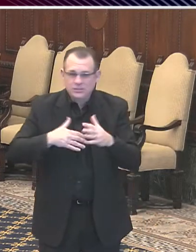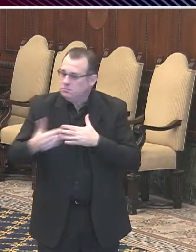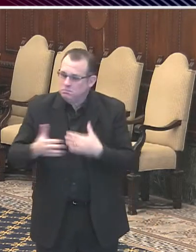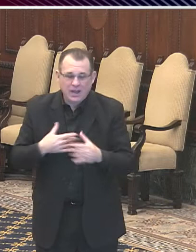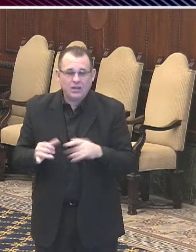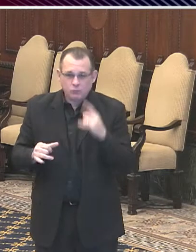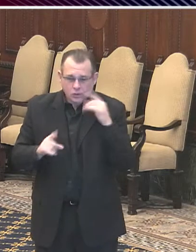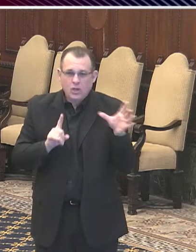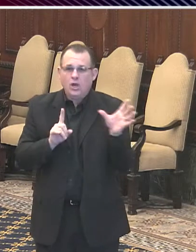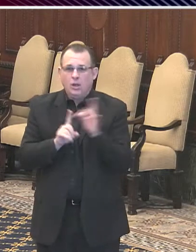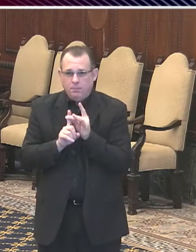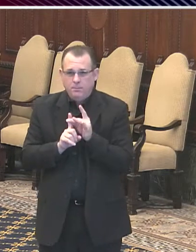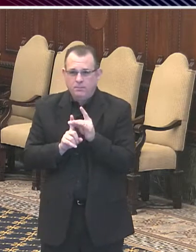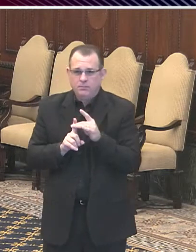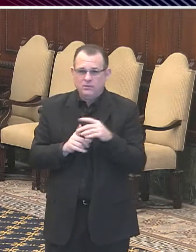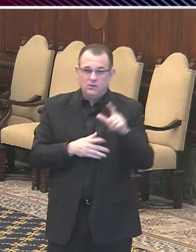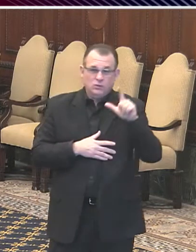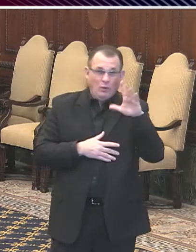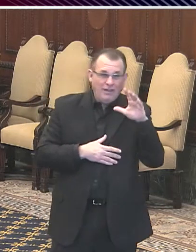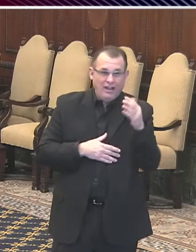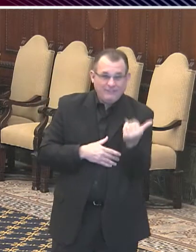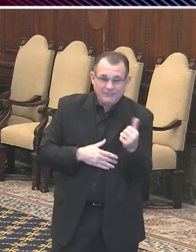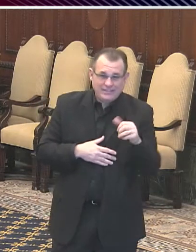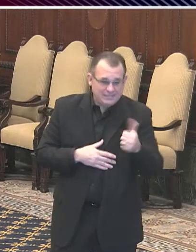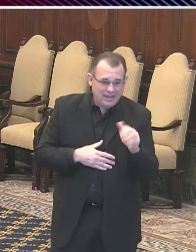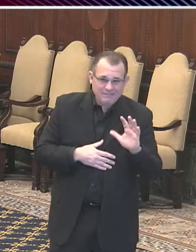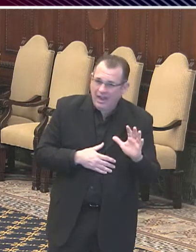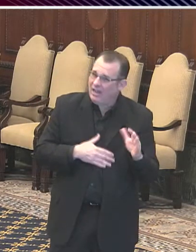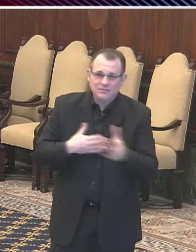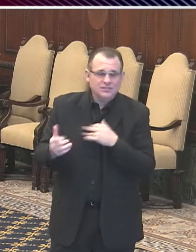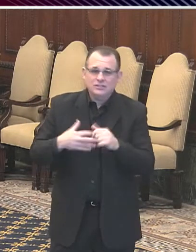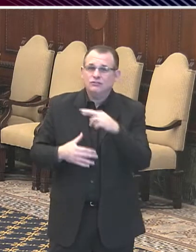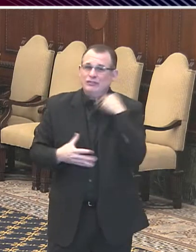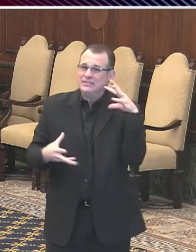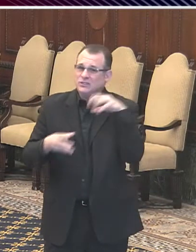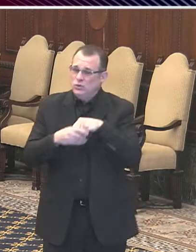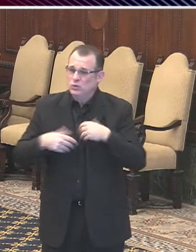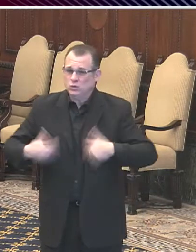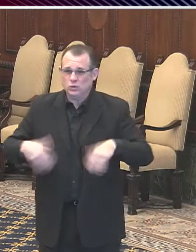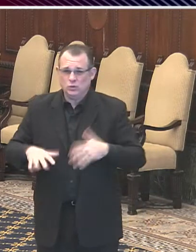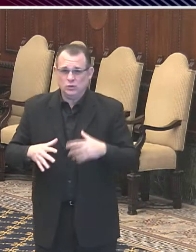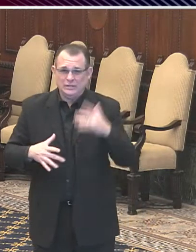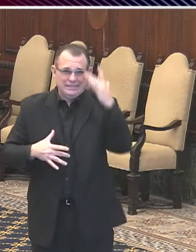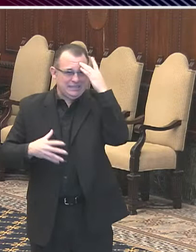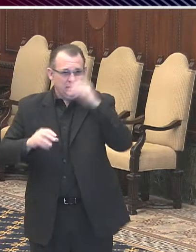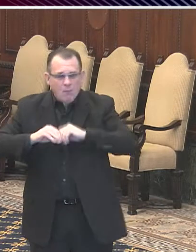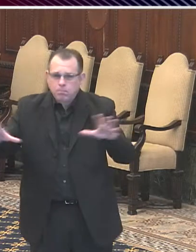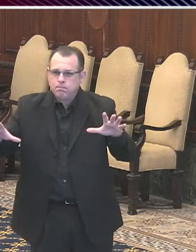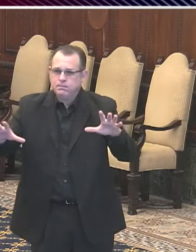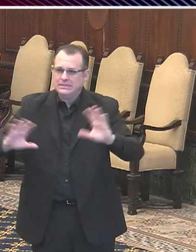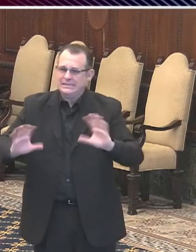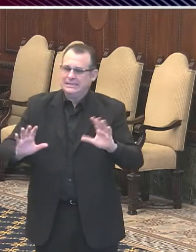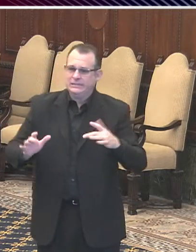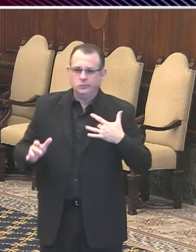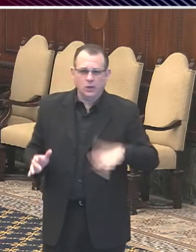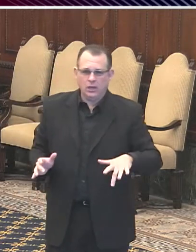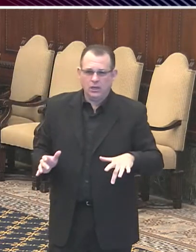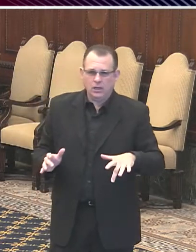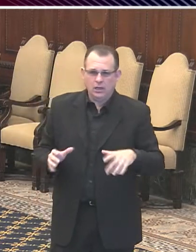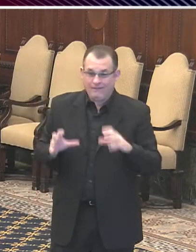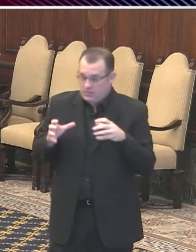or 15, there is still risk involved. The virus can spread among a small group of people who are